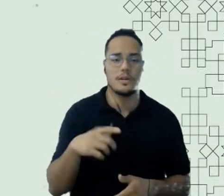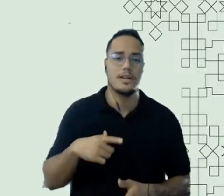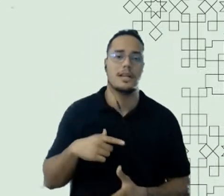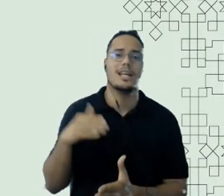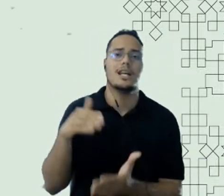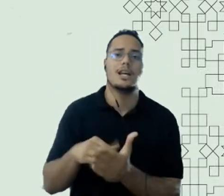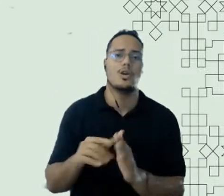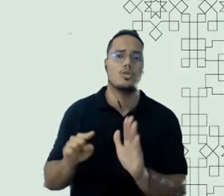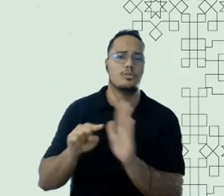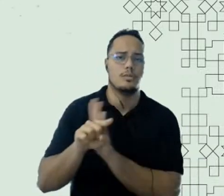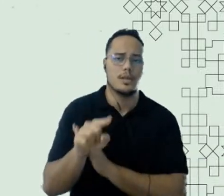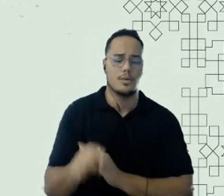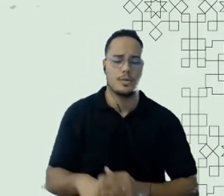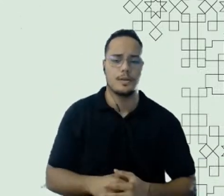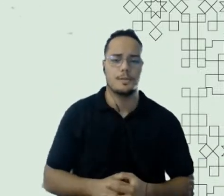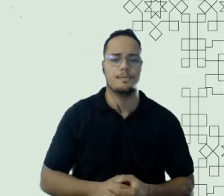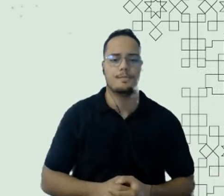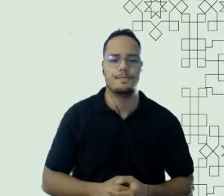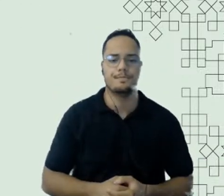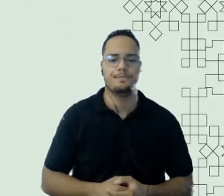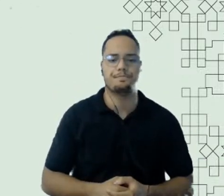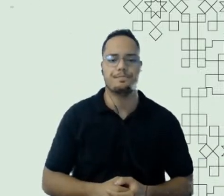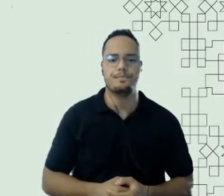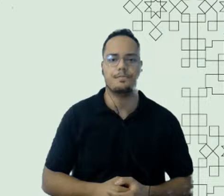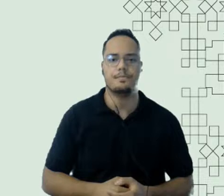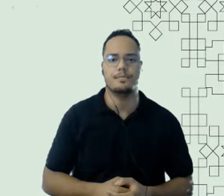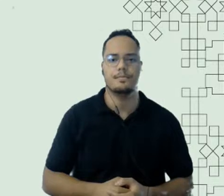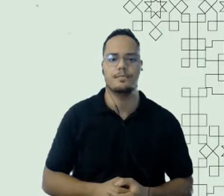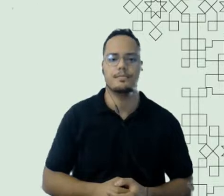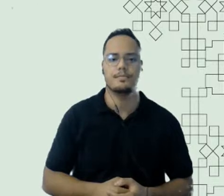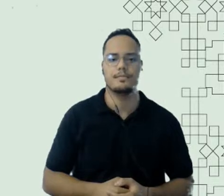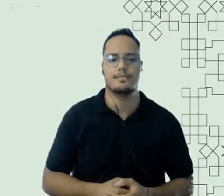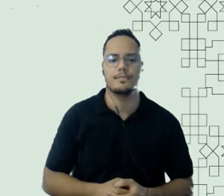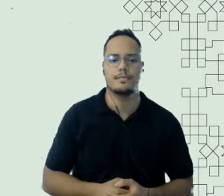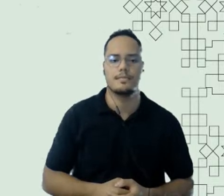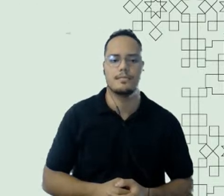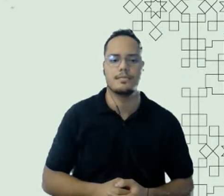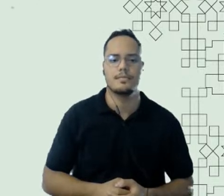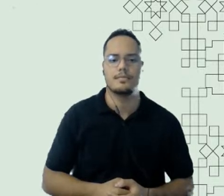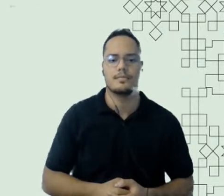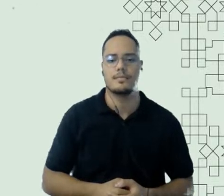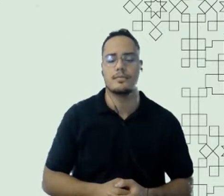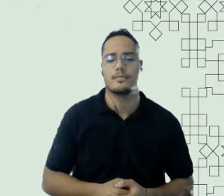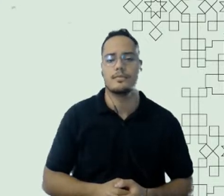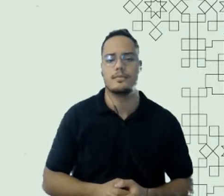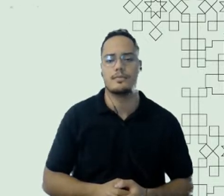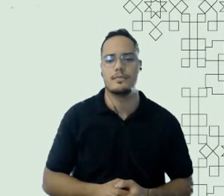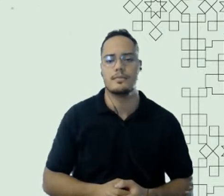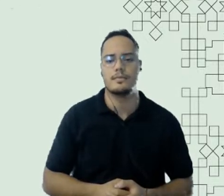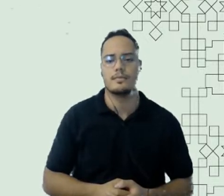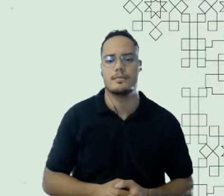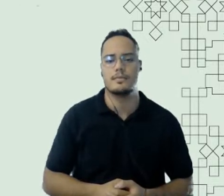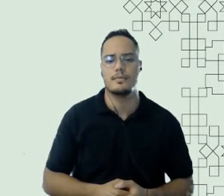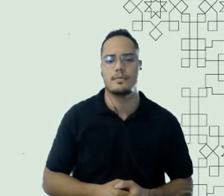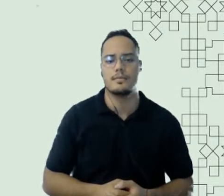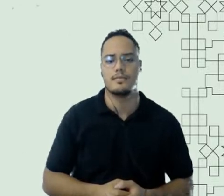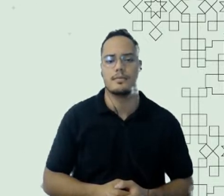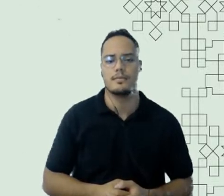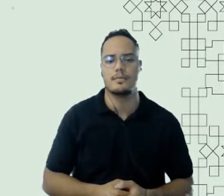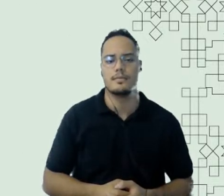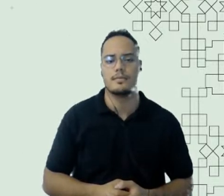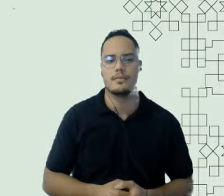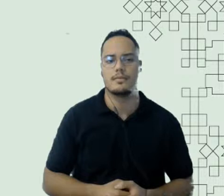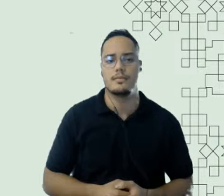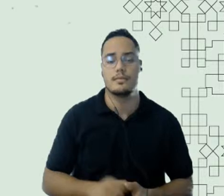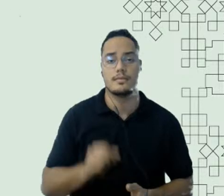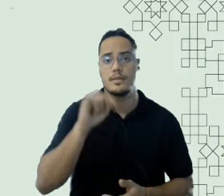If you could, if possible, if you could say two things about the directive that said, well, that you could say,